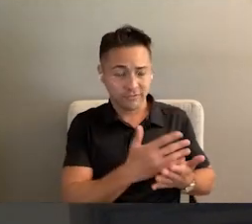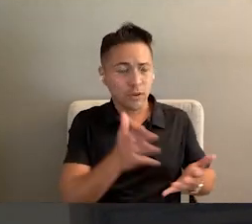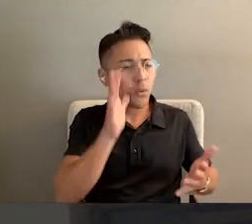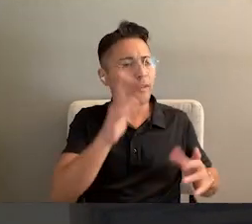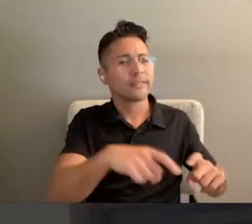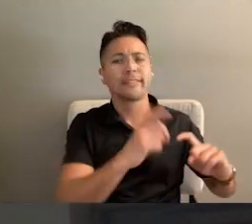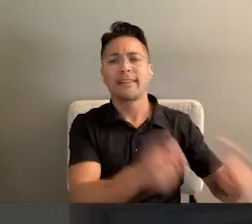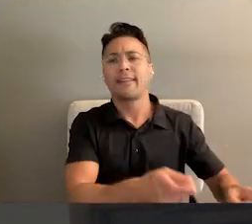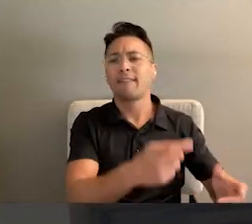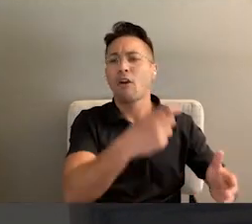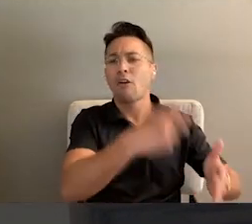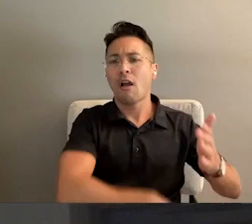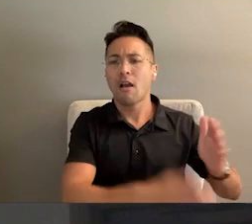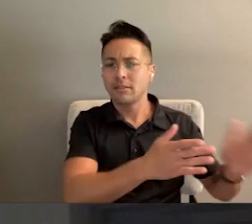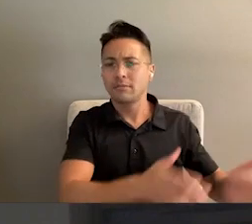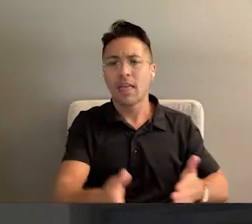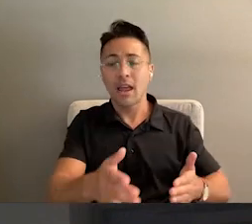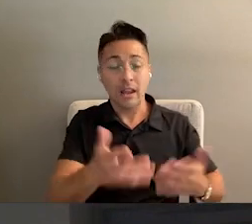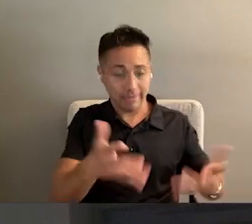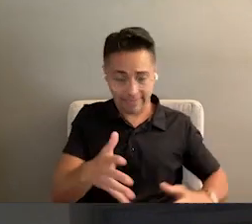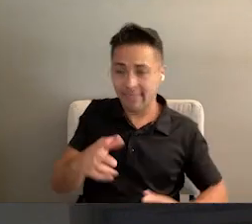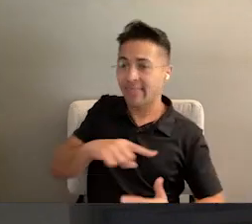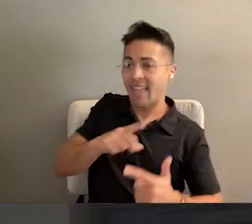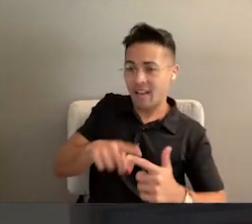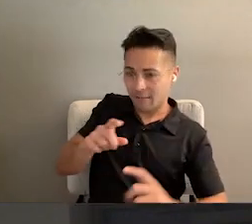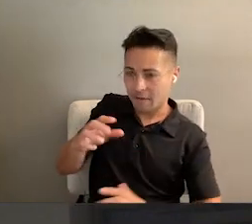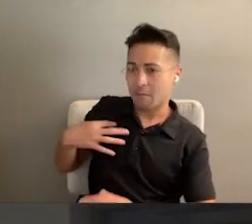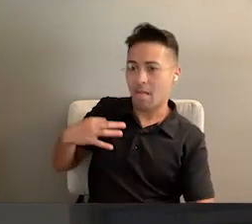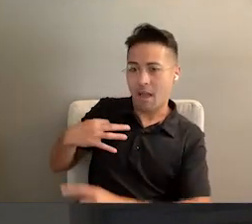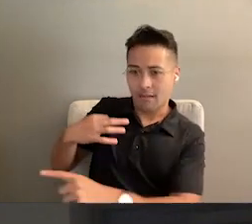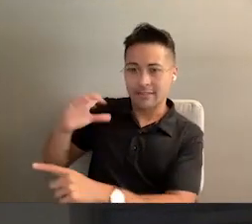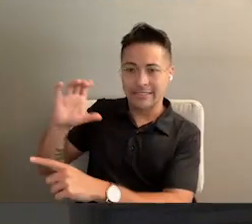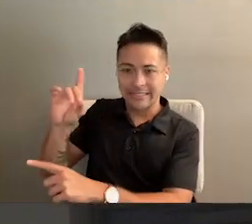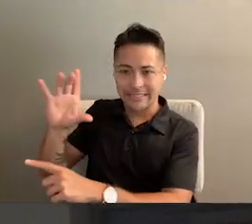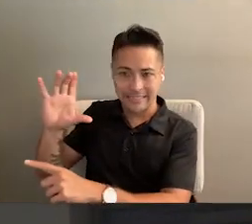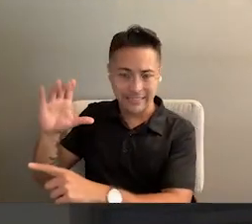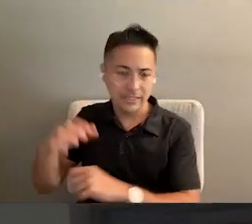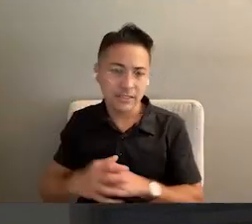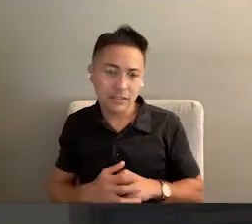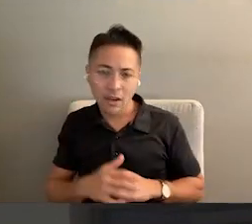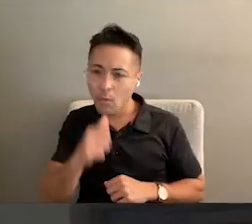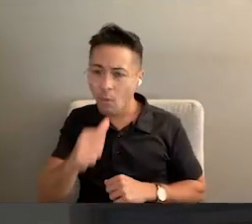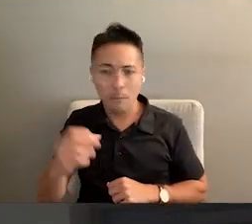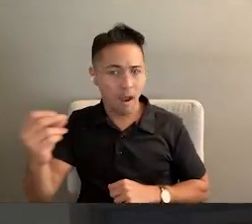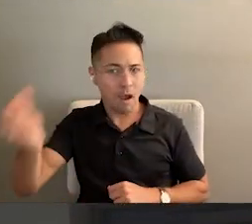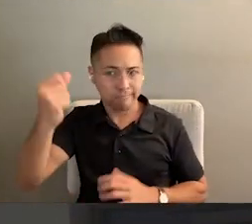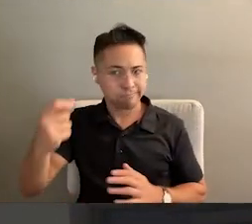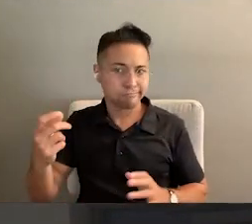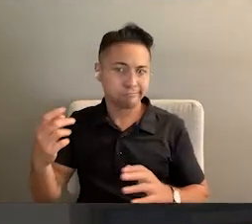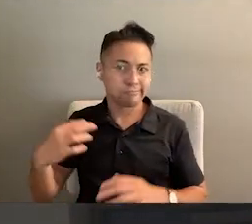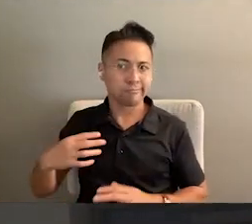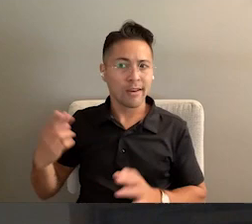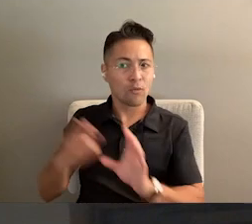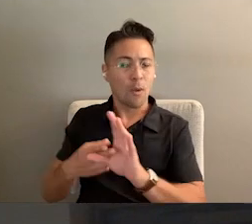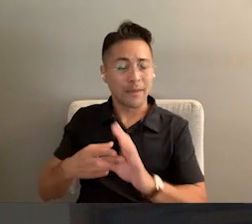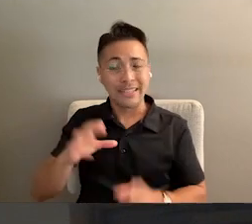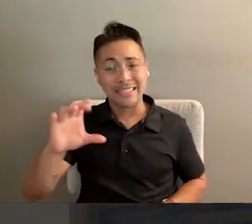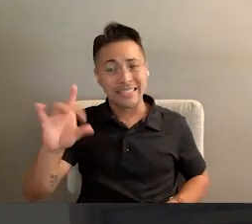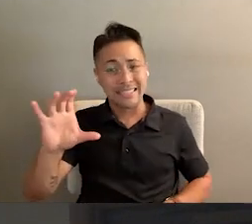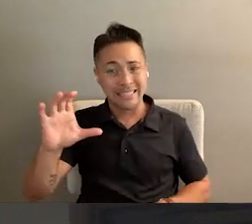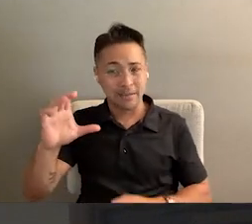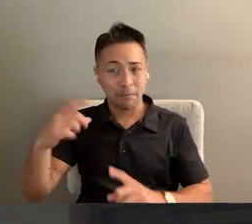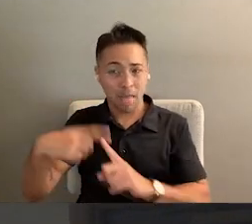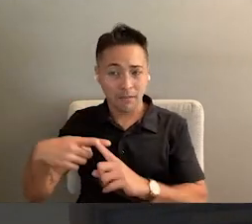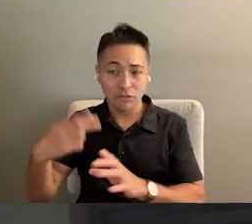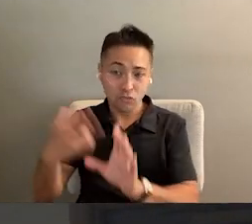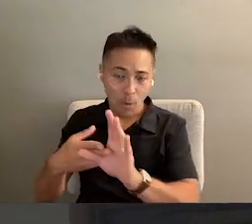Plus? So as soon as you're enrolled in iBudget and you have a cost plan, you can apply for CDC. Now, I will tell you, it's not